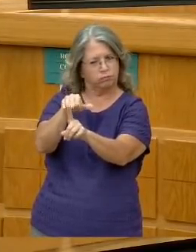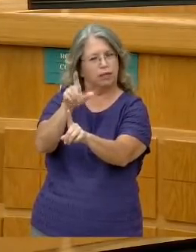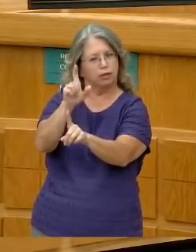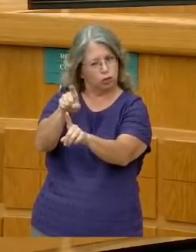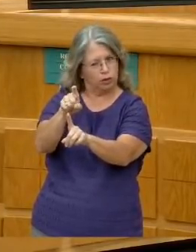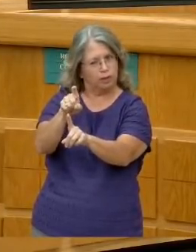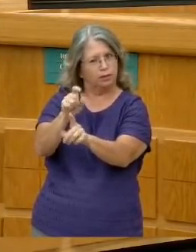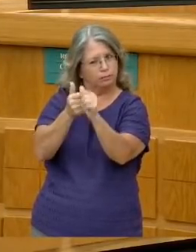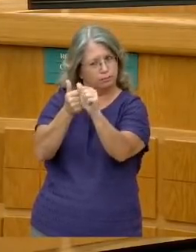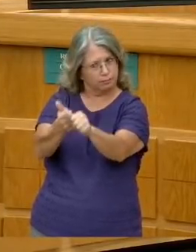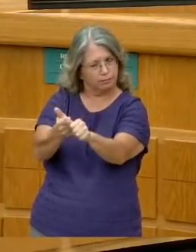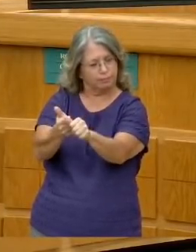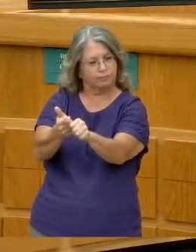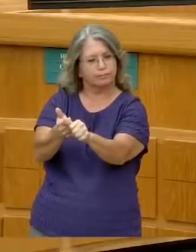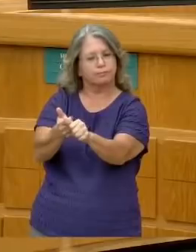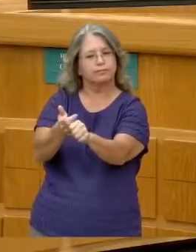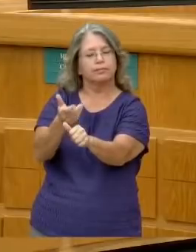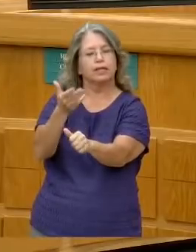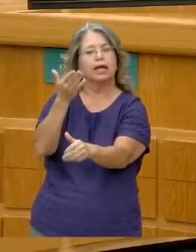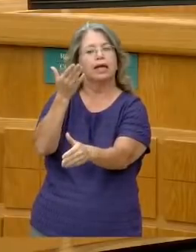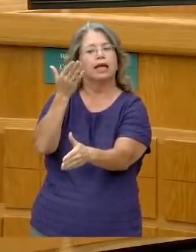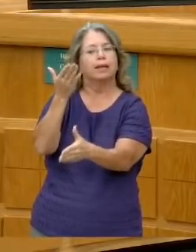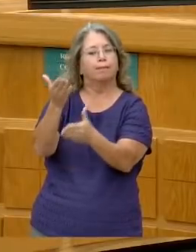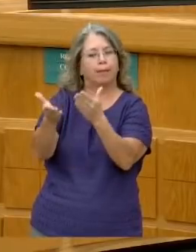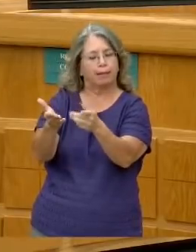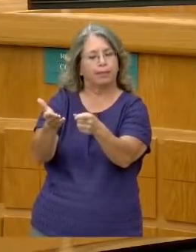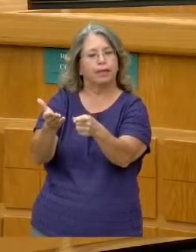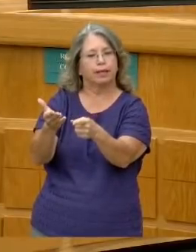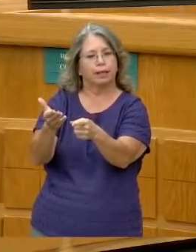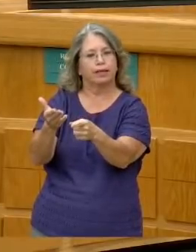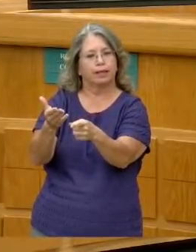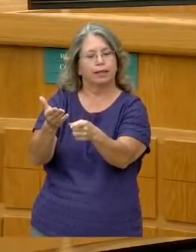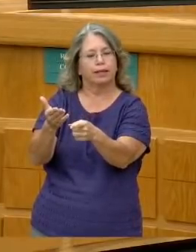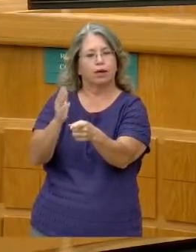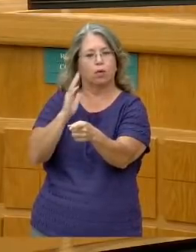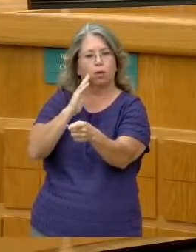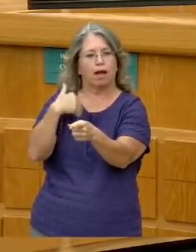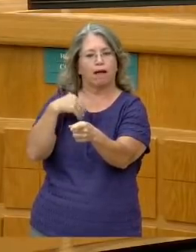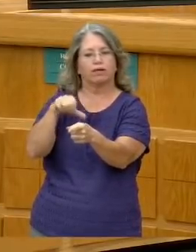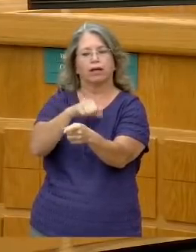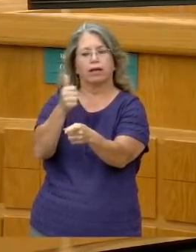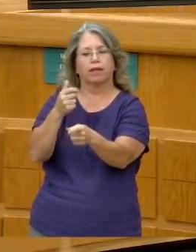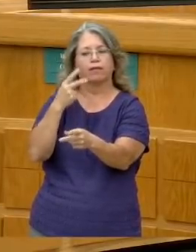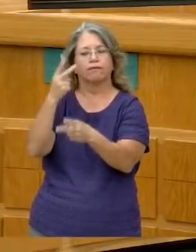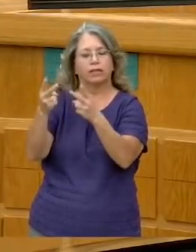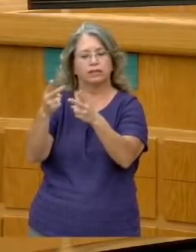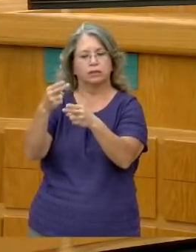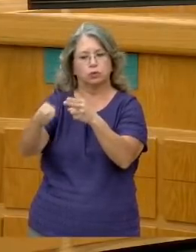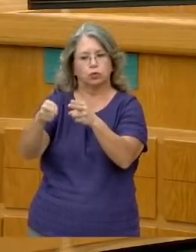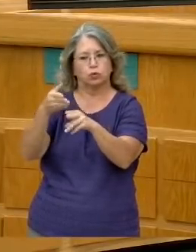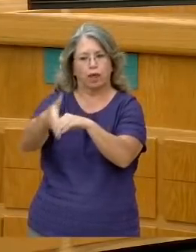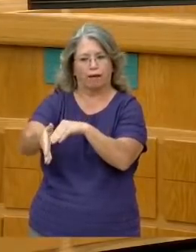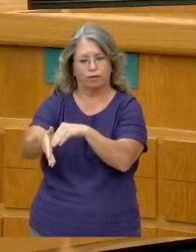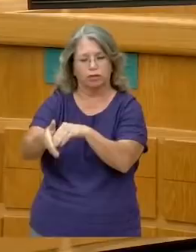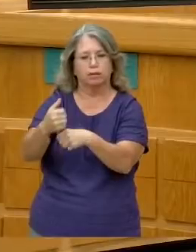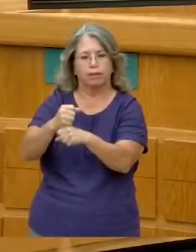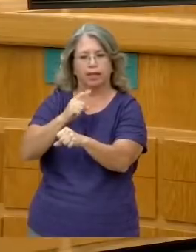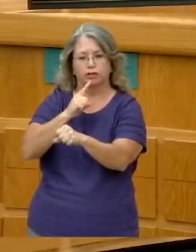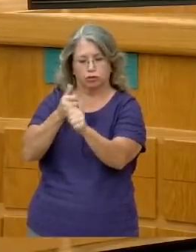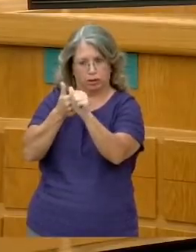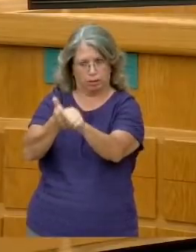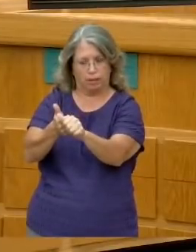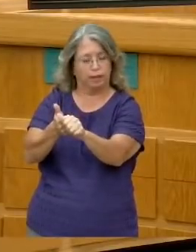compliance, and they may very well have another visit relatively shortly to see that they are in compliance. And if